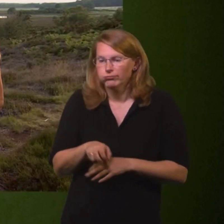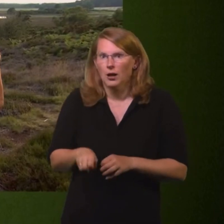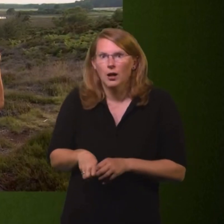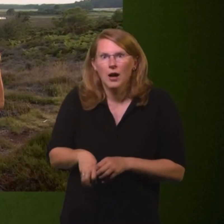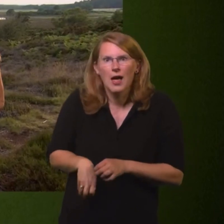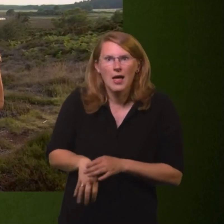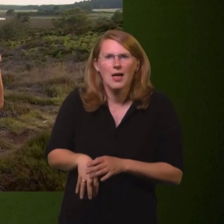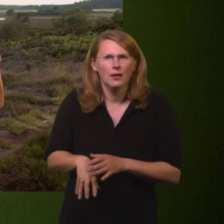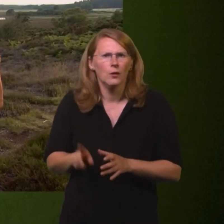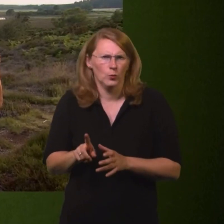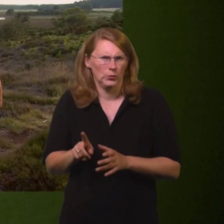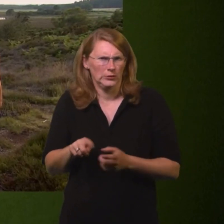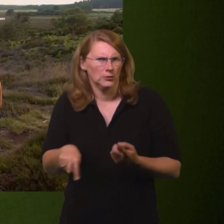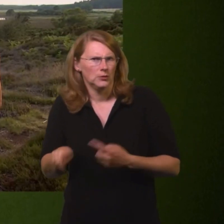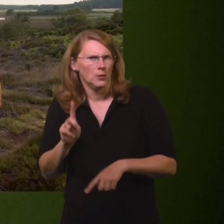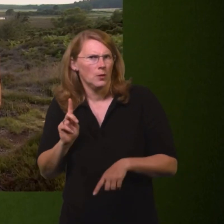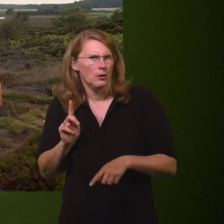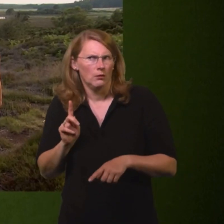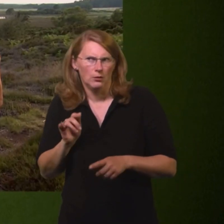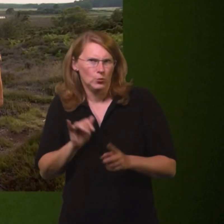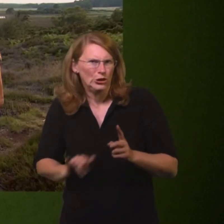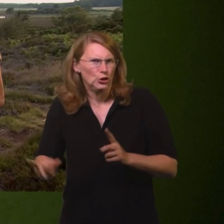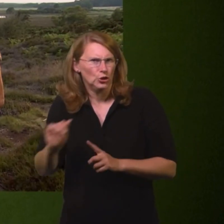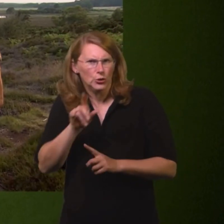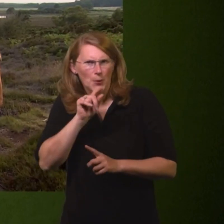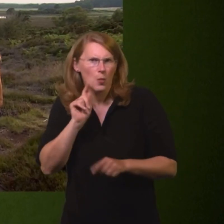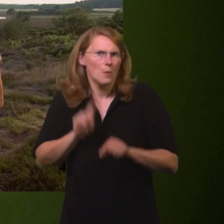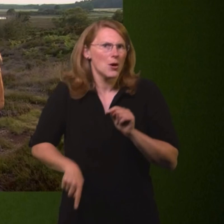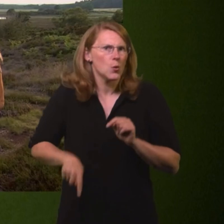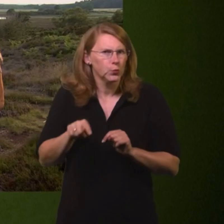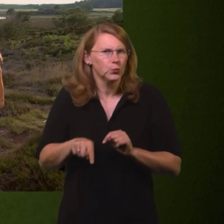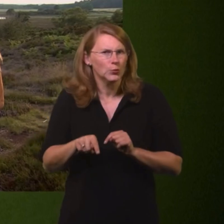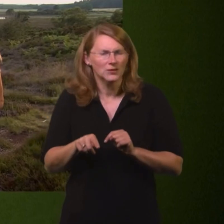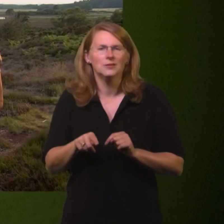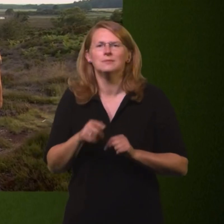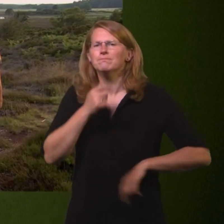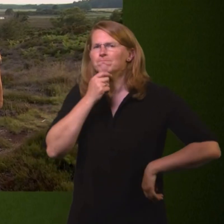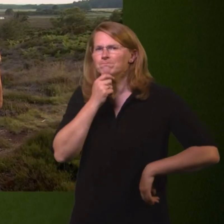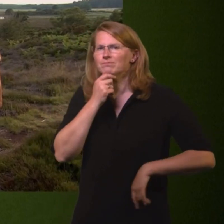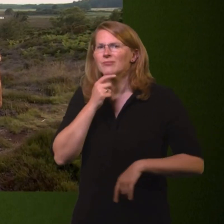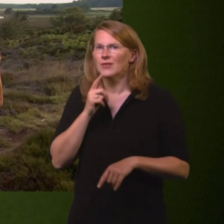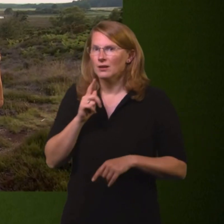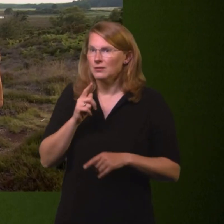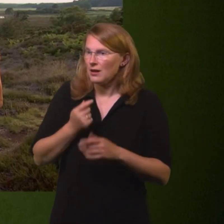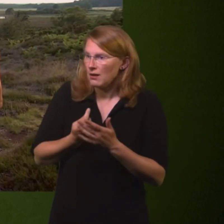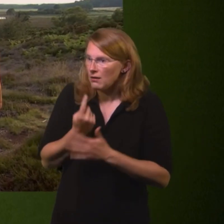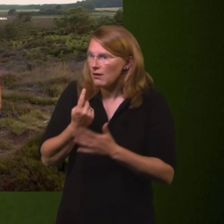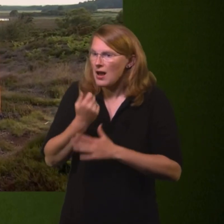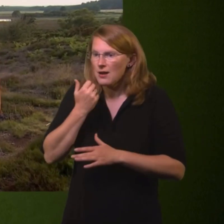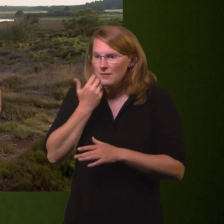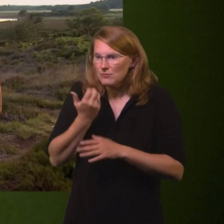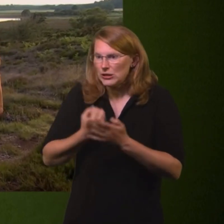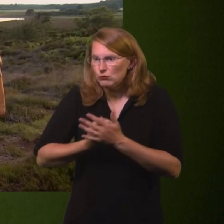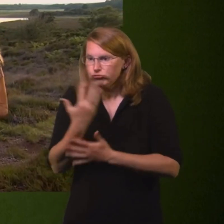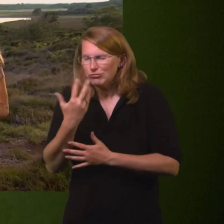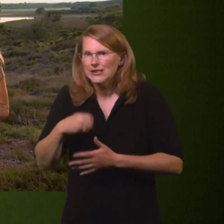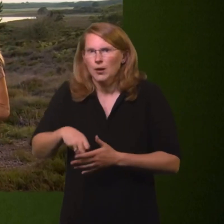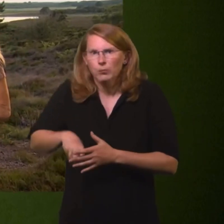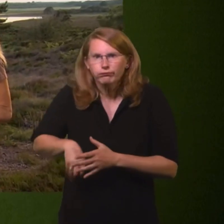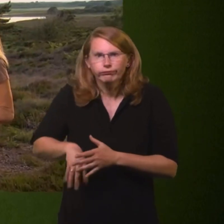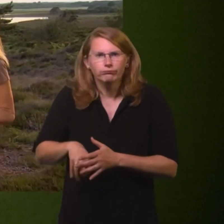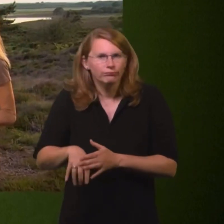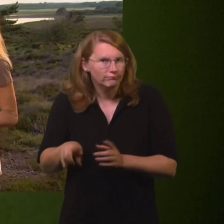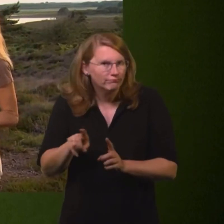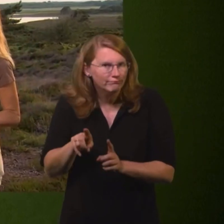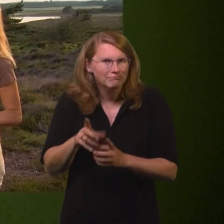every spring? Okay, which UK bird lays the largest clutch every spring? Now, you might think non-natives like red-legged partridge and pheasant